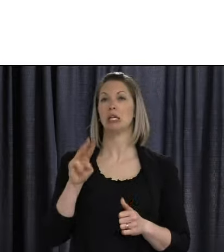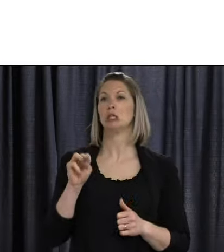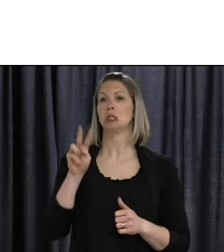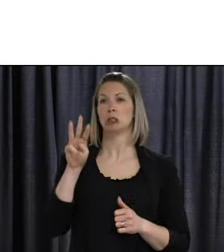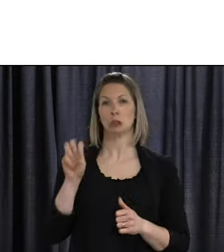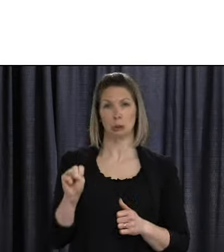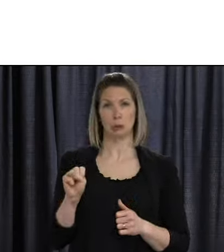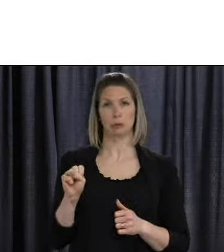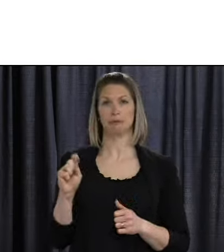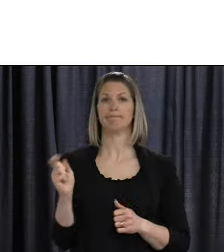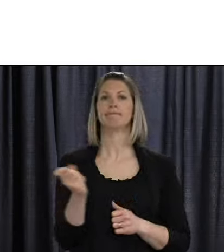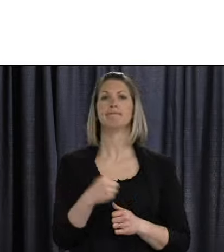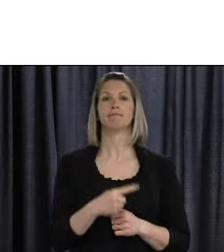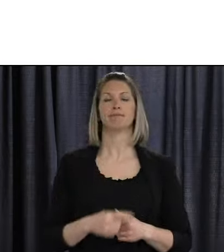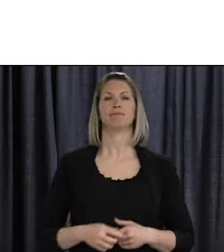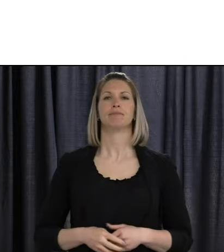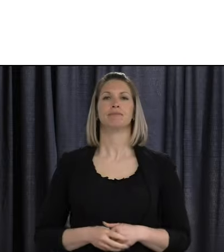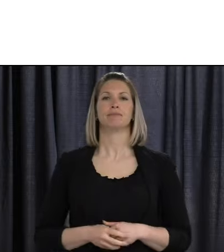ahead.